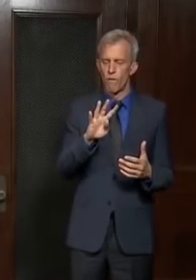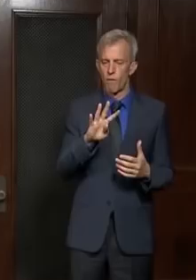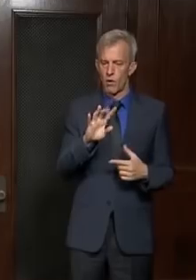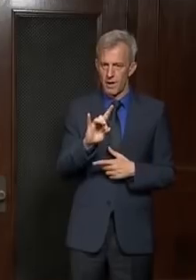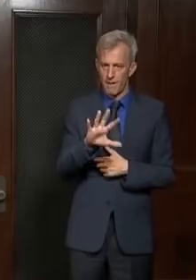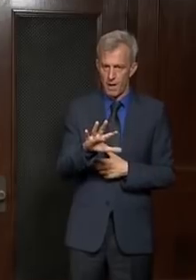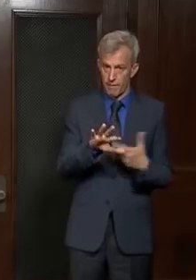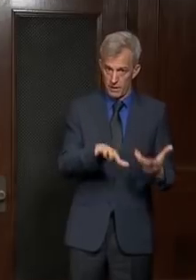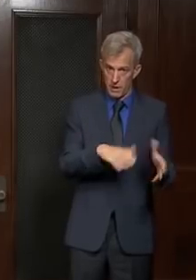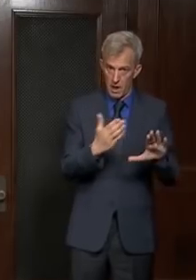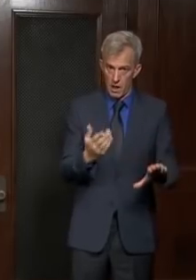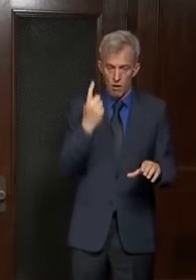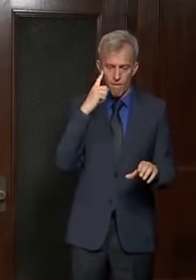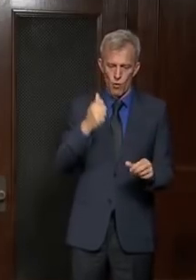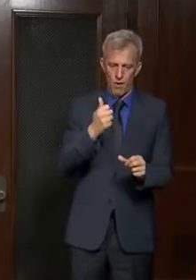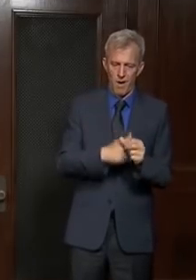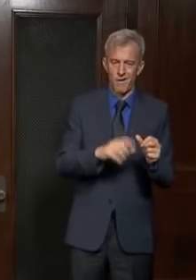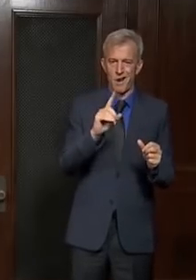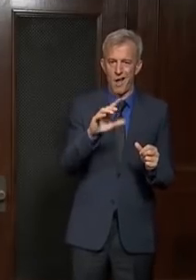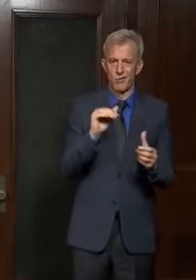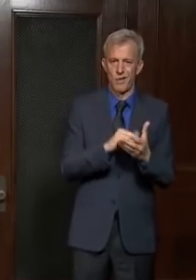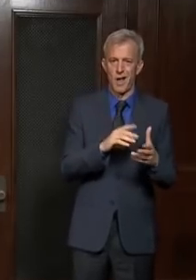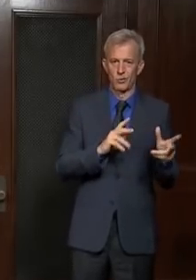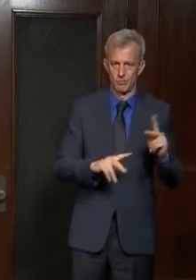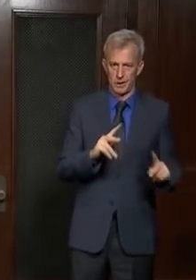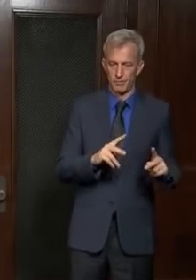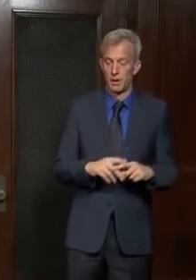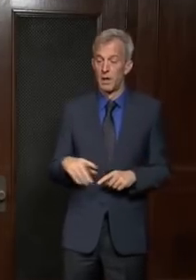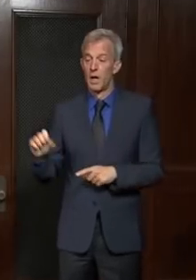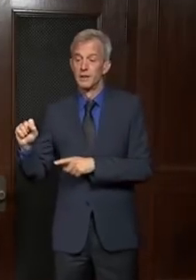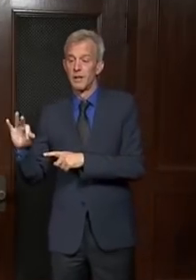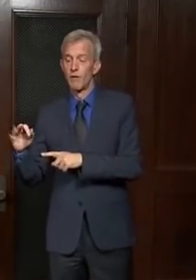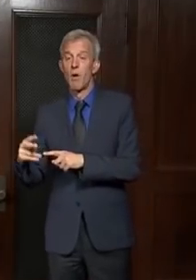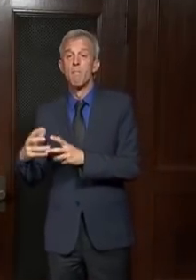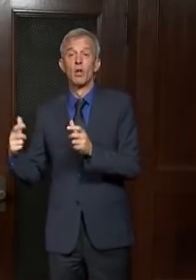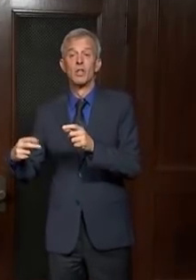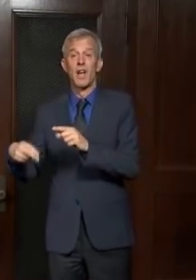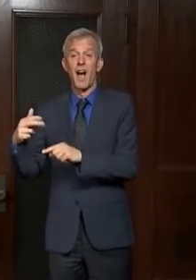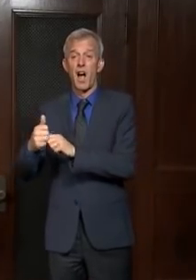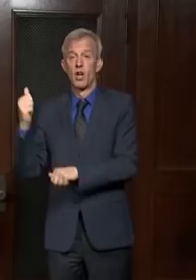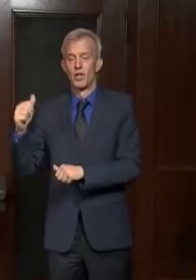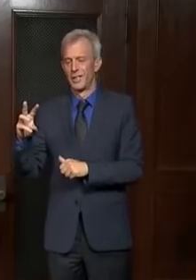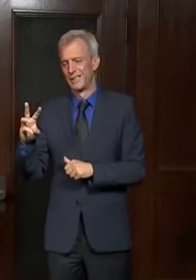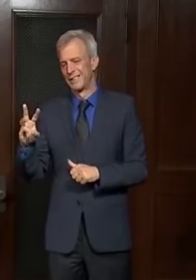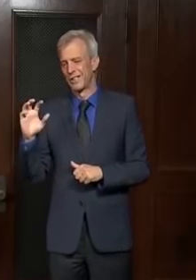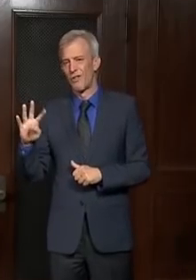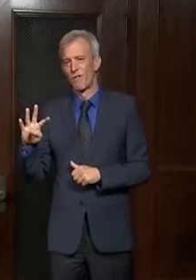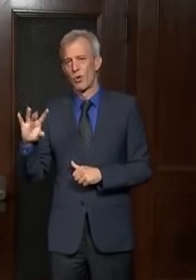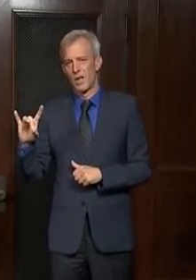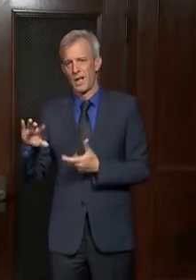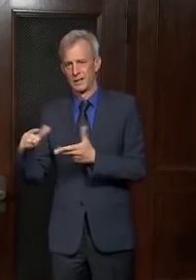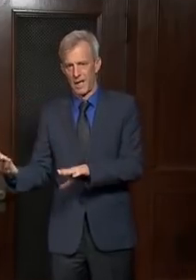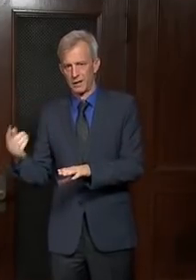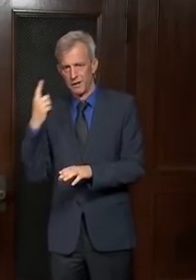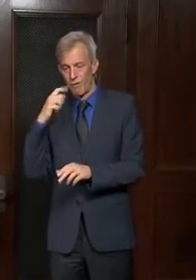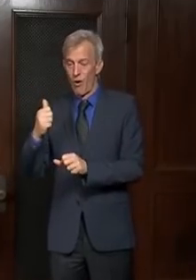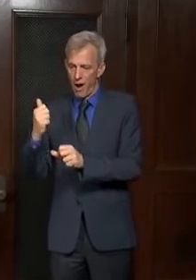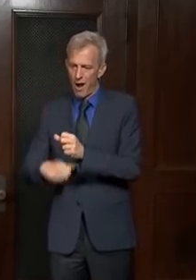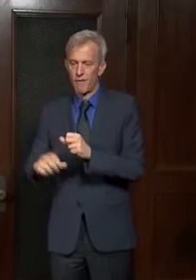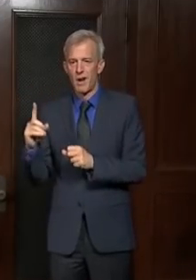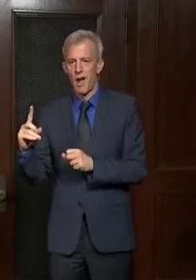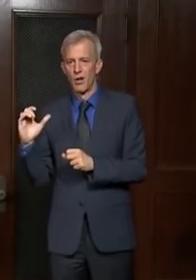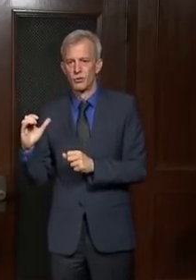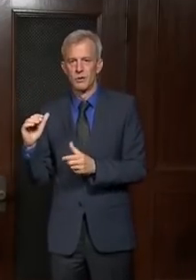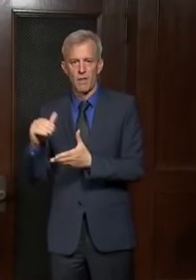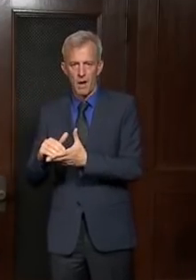485 deaths per 100,000 residents. San Francisco much higher, with 648 deaths for every 100,000